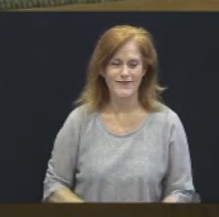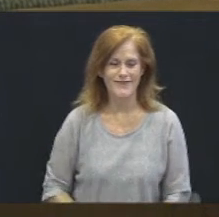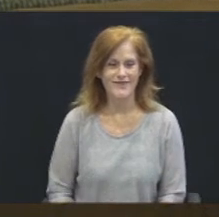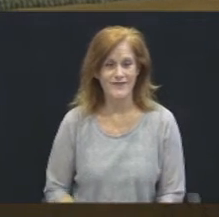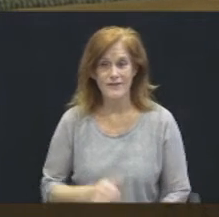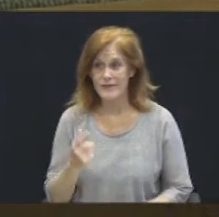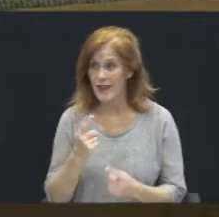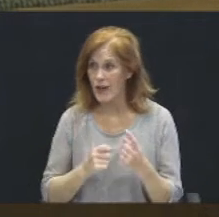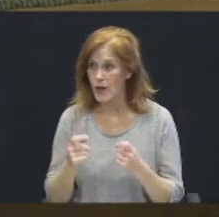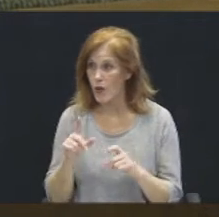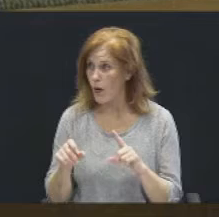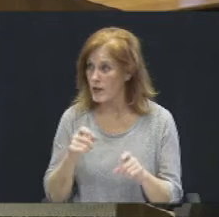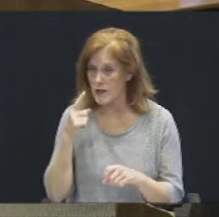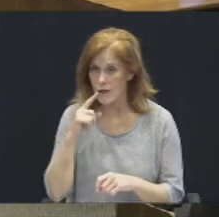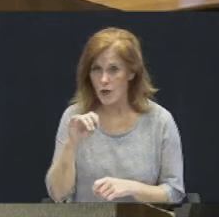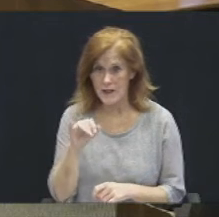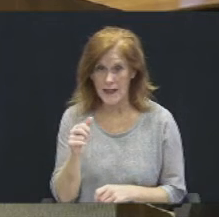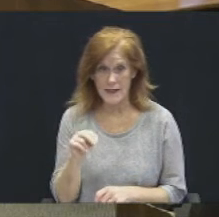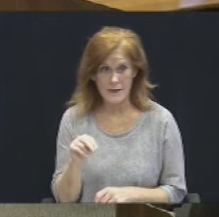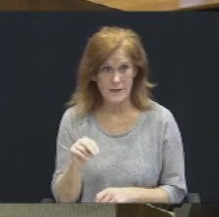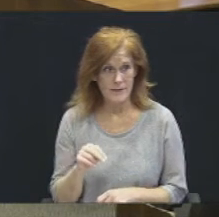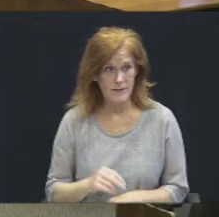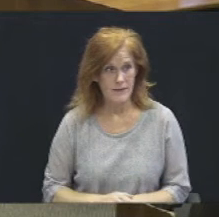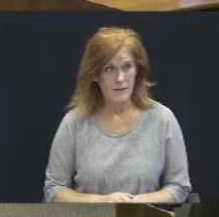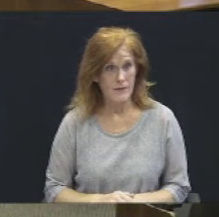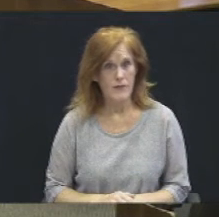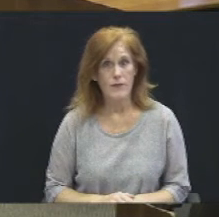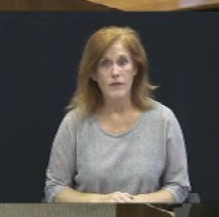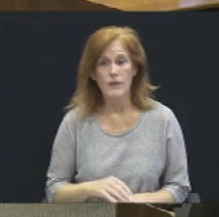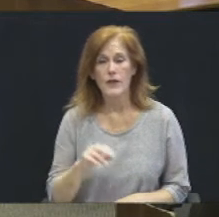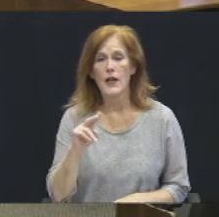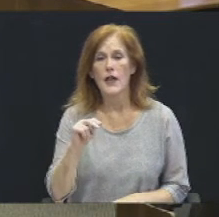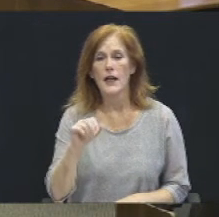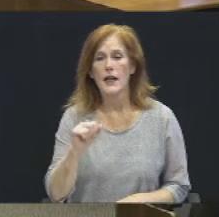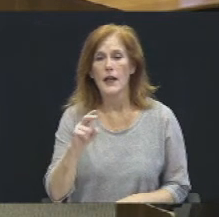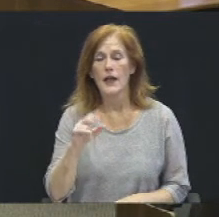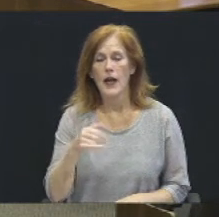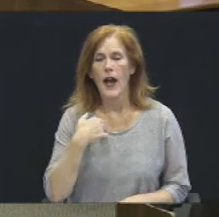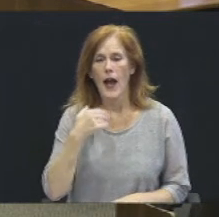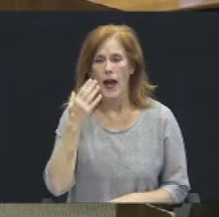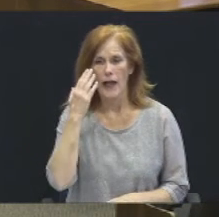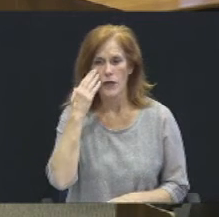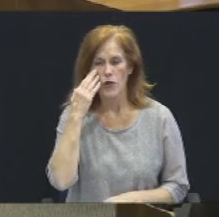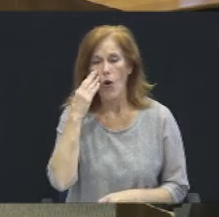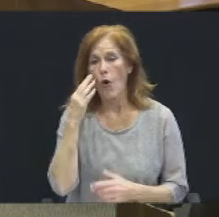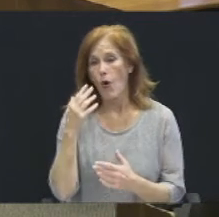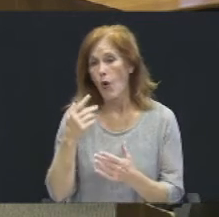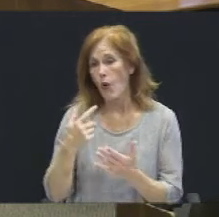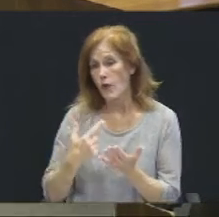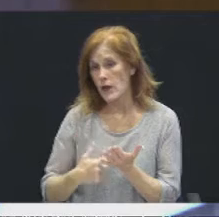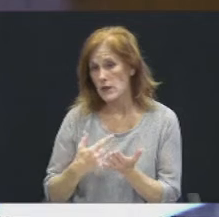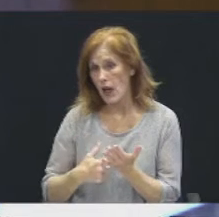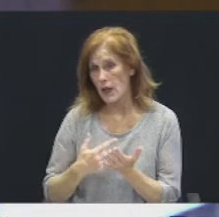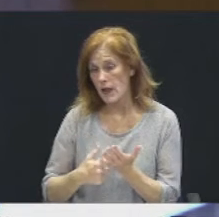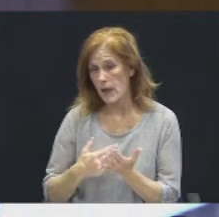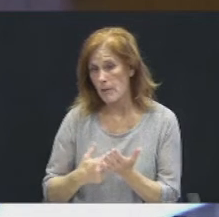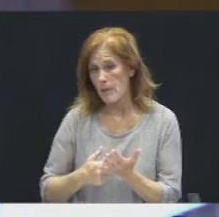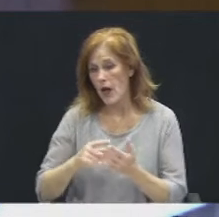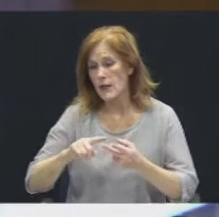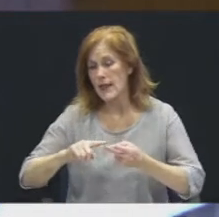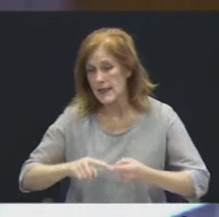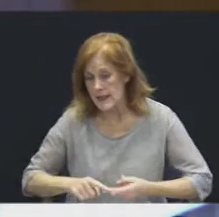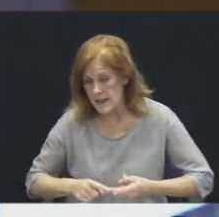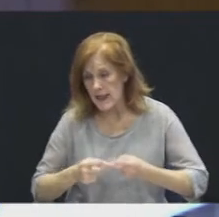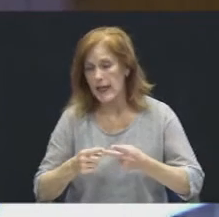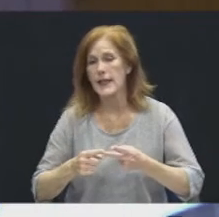Any other questions for Ian? I was just going to say, I know that they're talking about a possible second round of